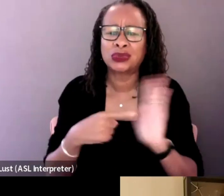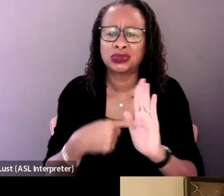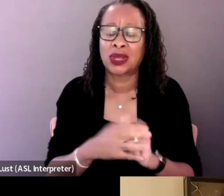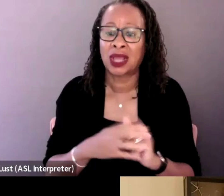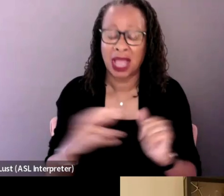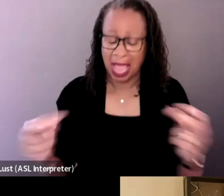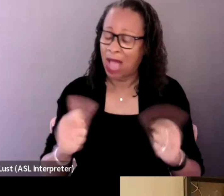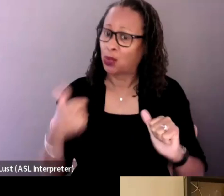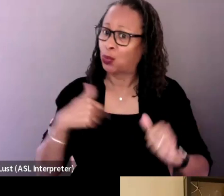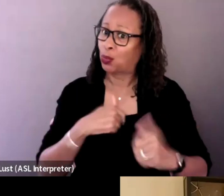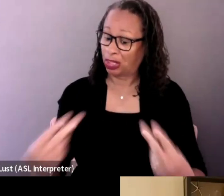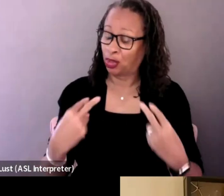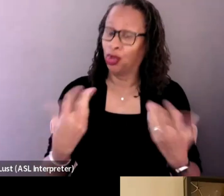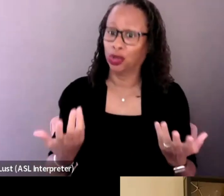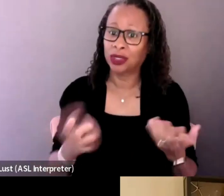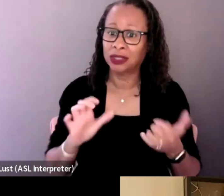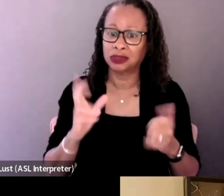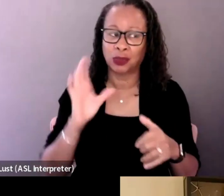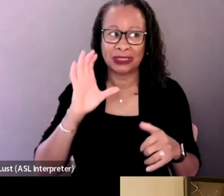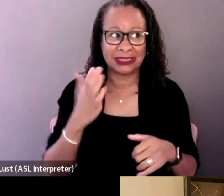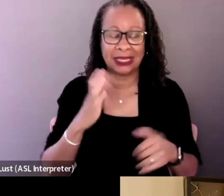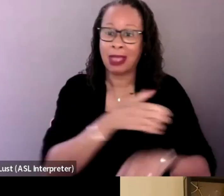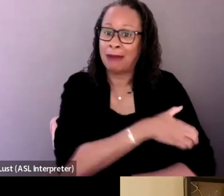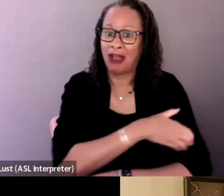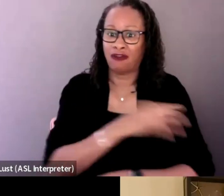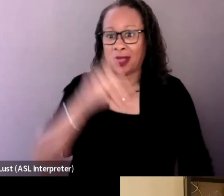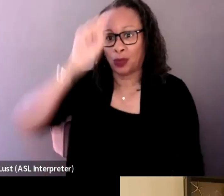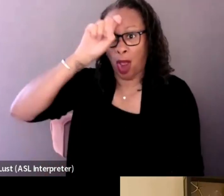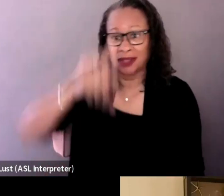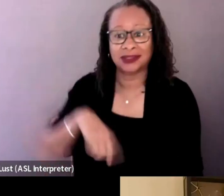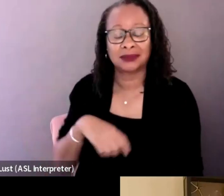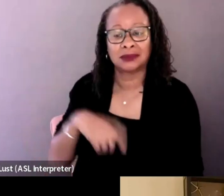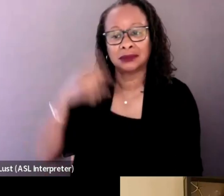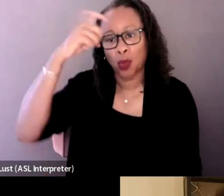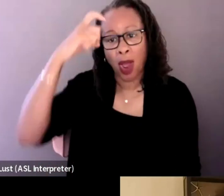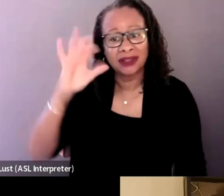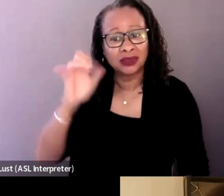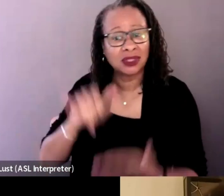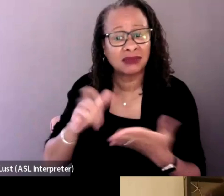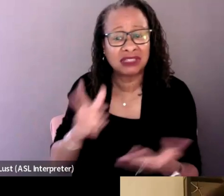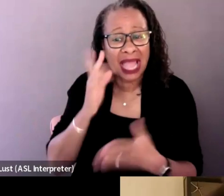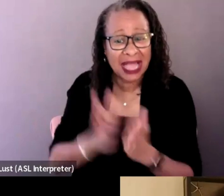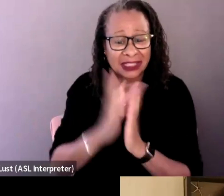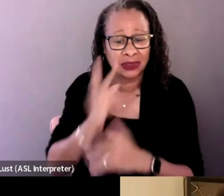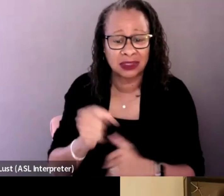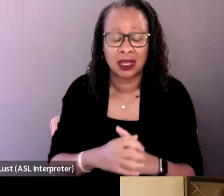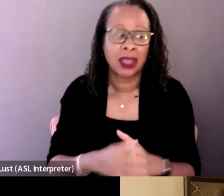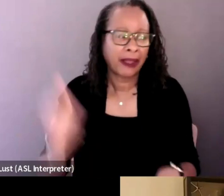off looking powerful and wise? You know, did they ask you to see your footage? On a daily